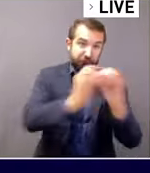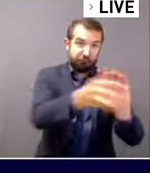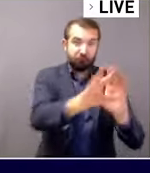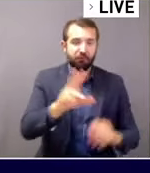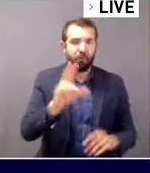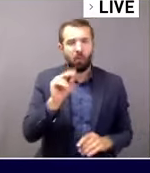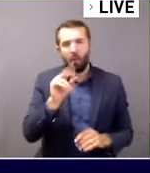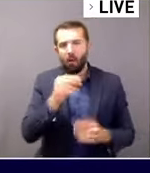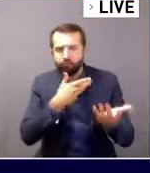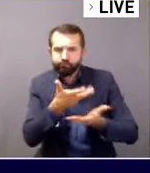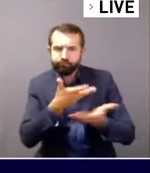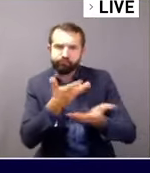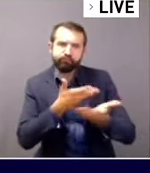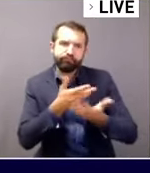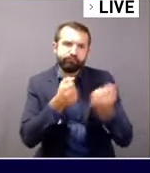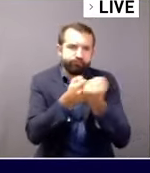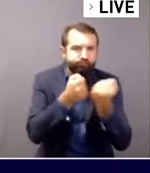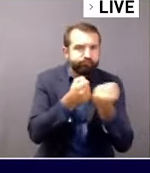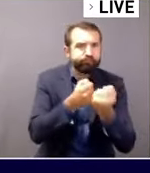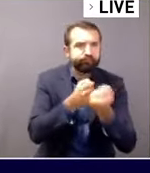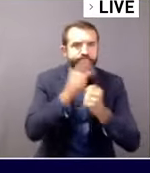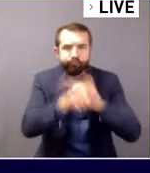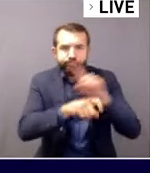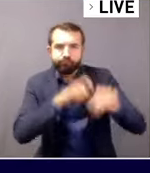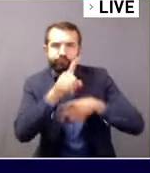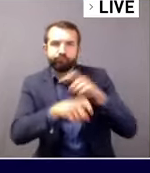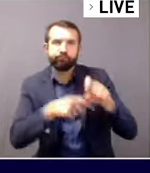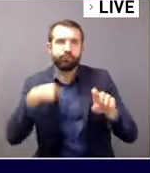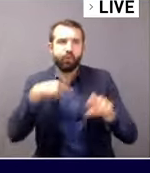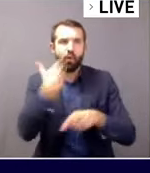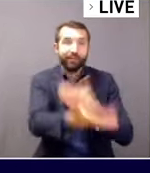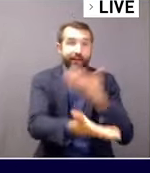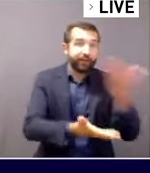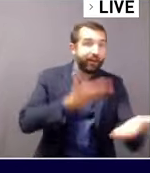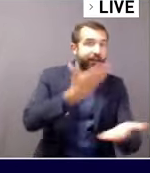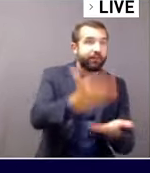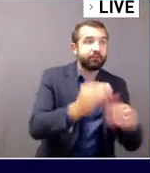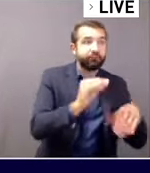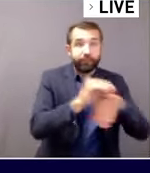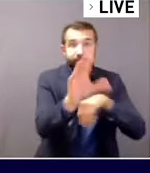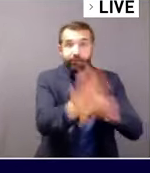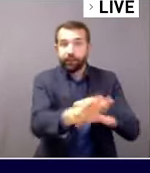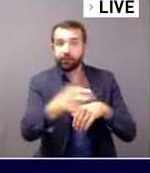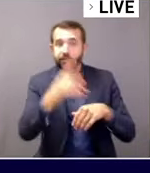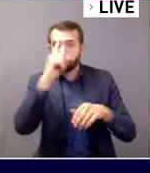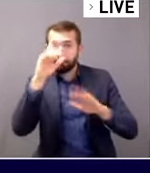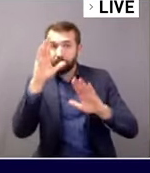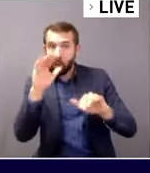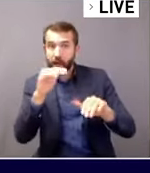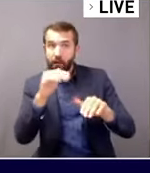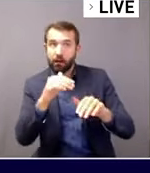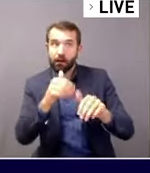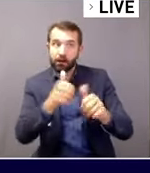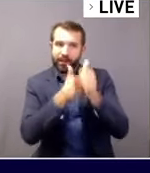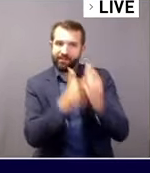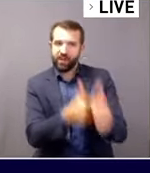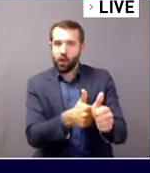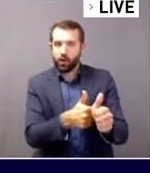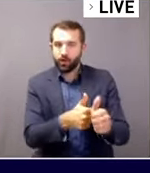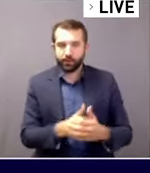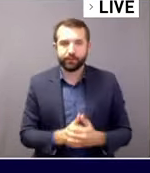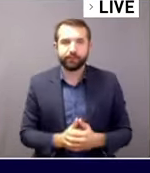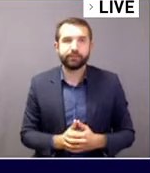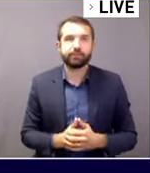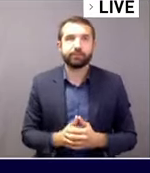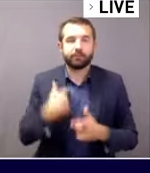least, offers public health guidance, our expectation is that organizations comply with that guidance. Now, separate and